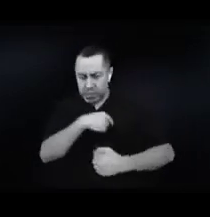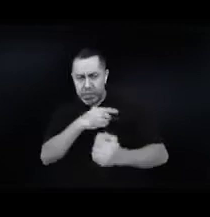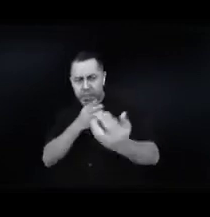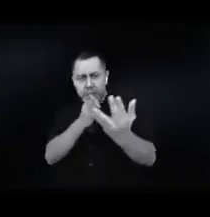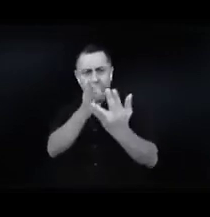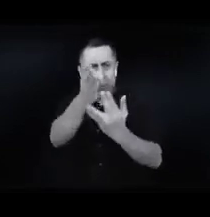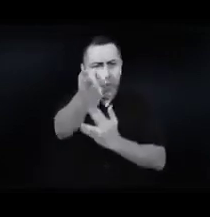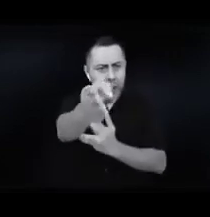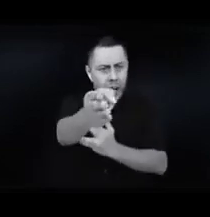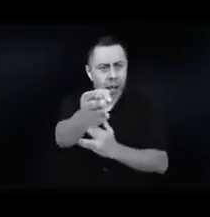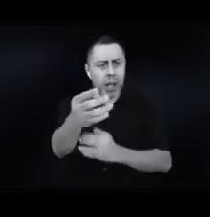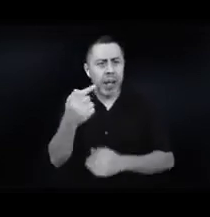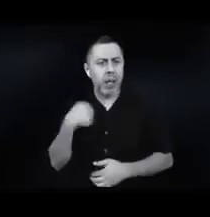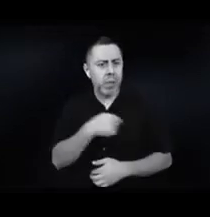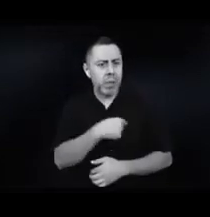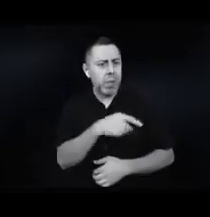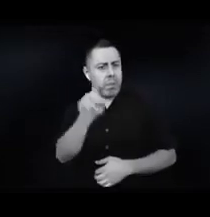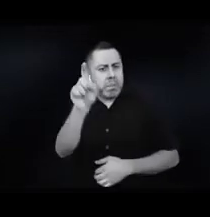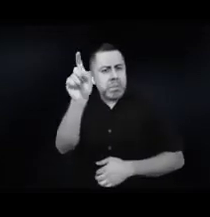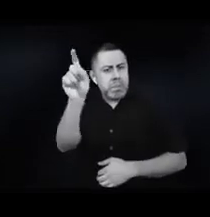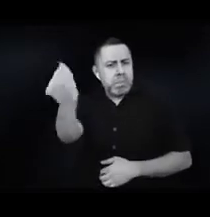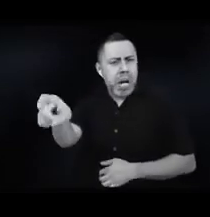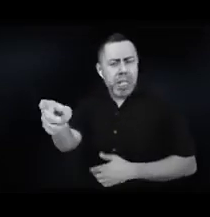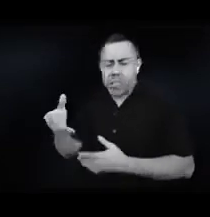must pass this on.